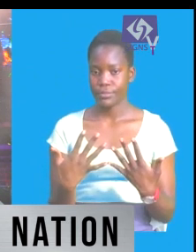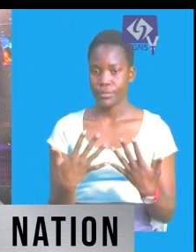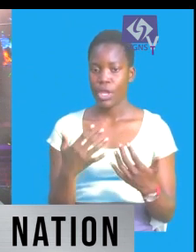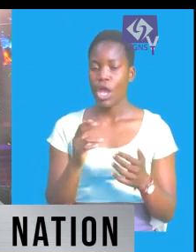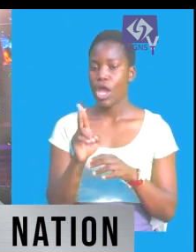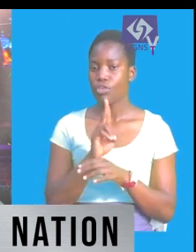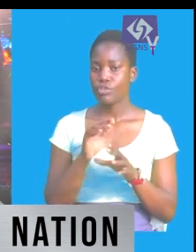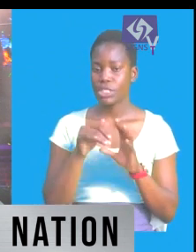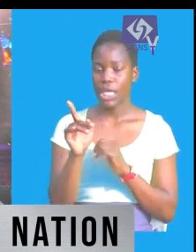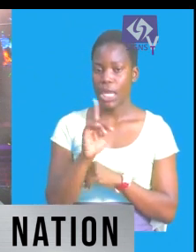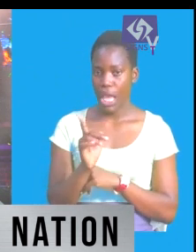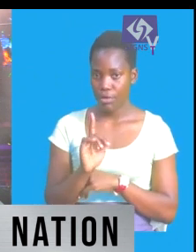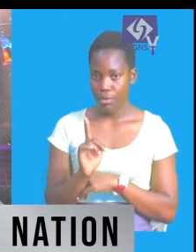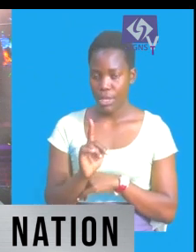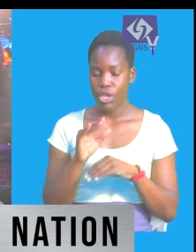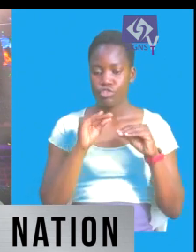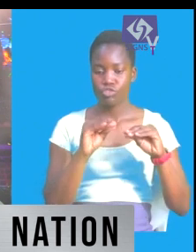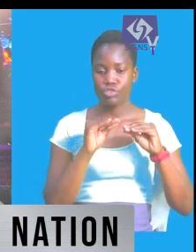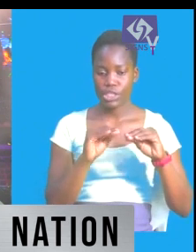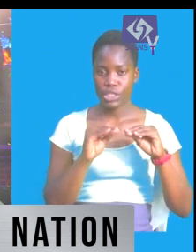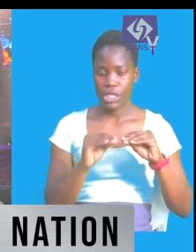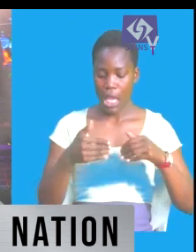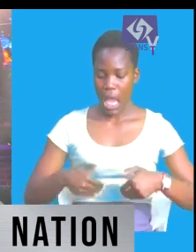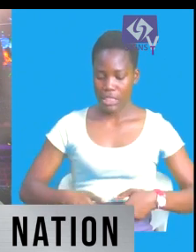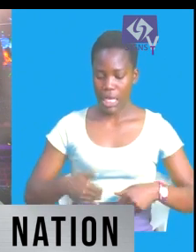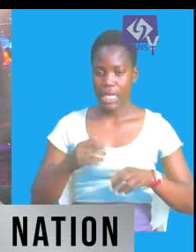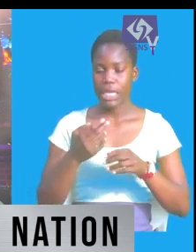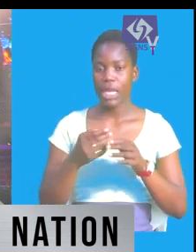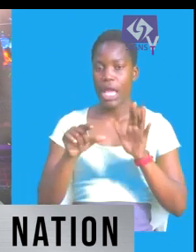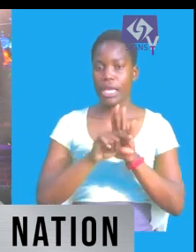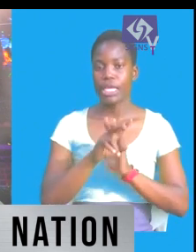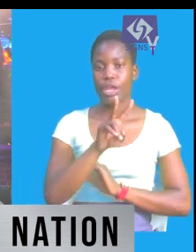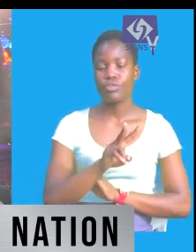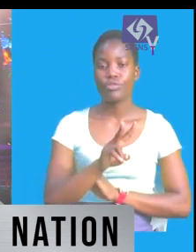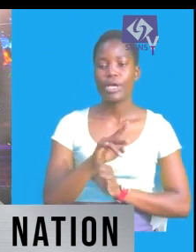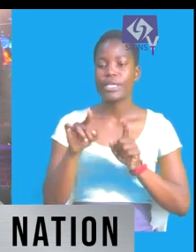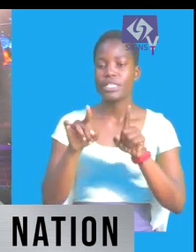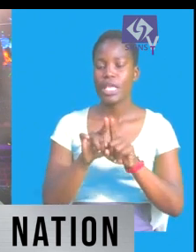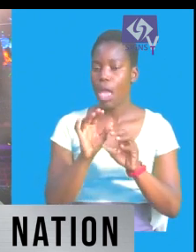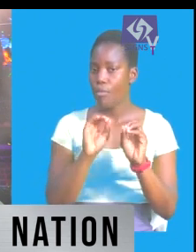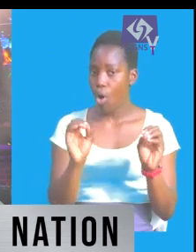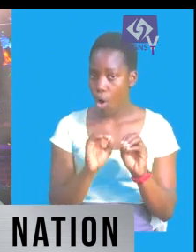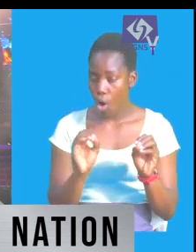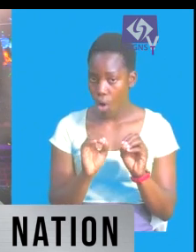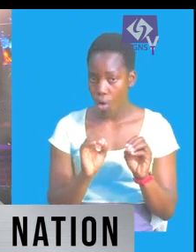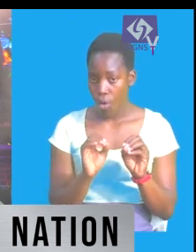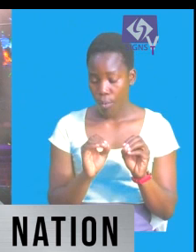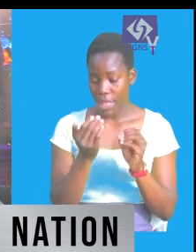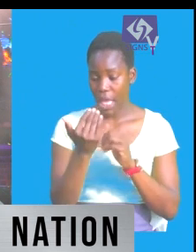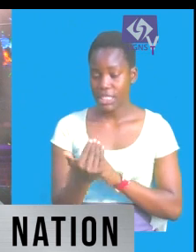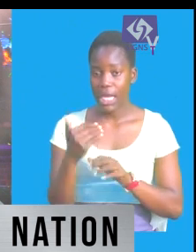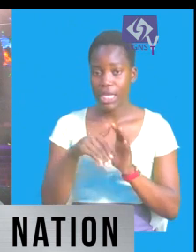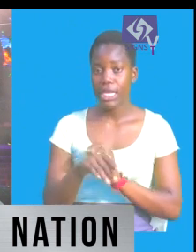being used in Nairobi to teach a kid in grade 2 is not the same for a kid